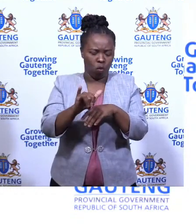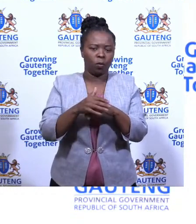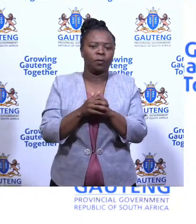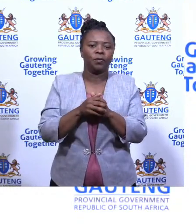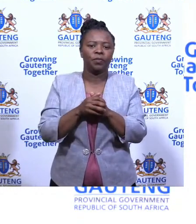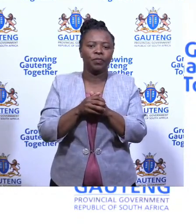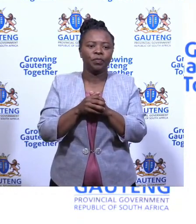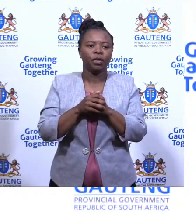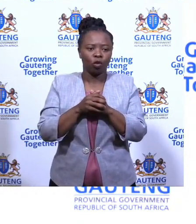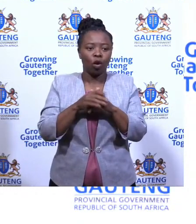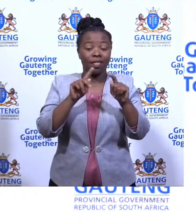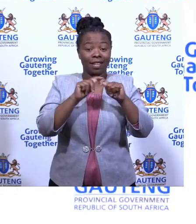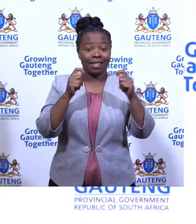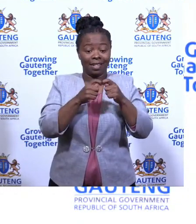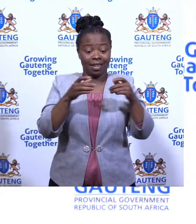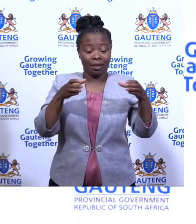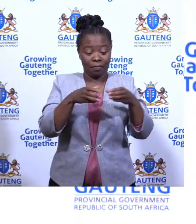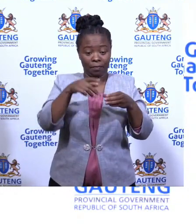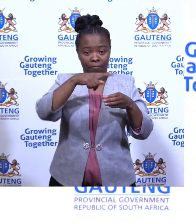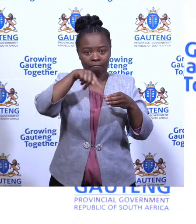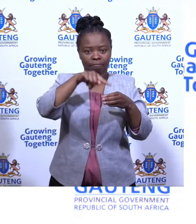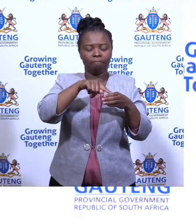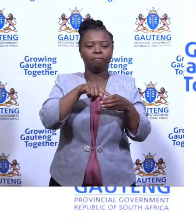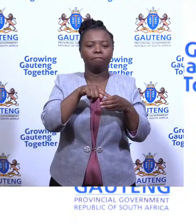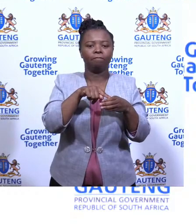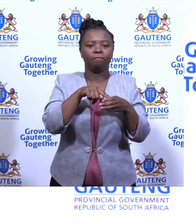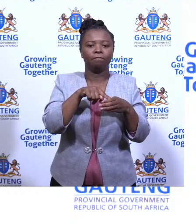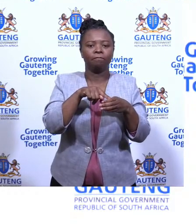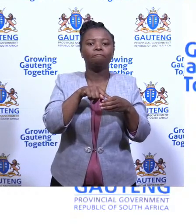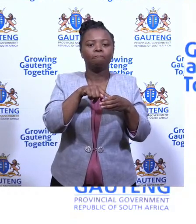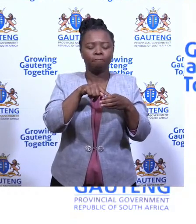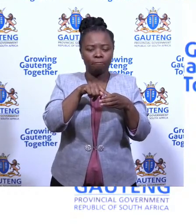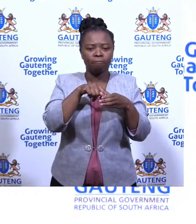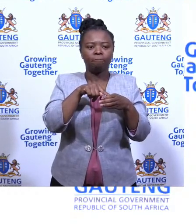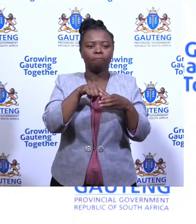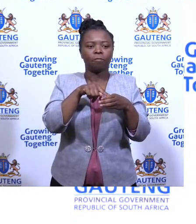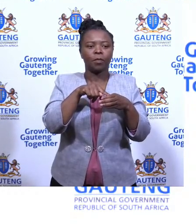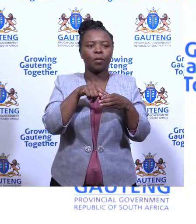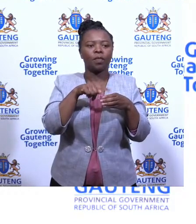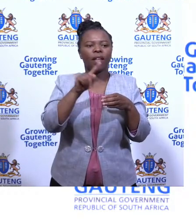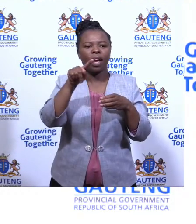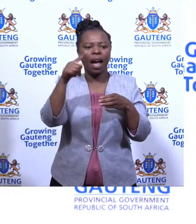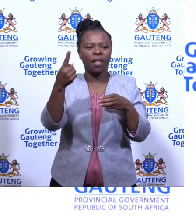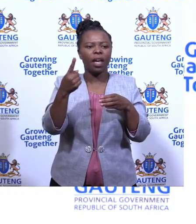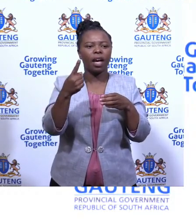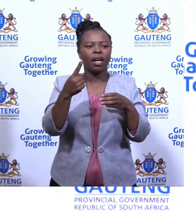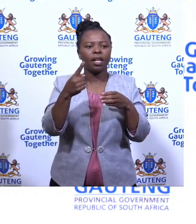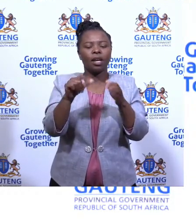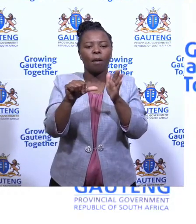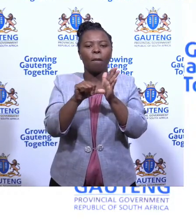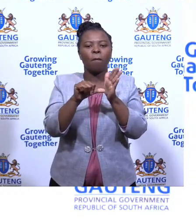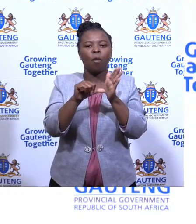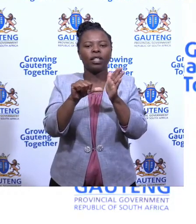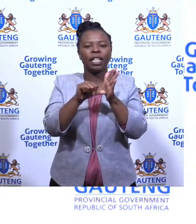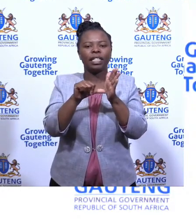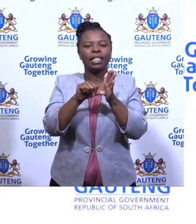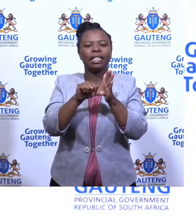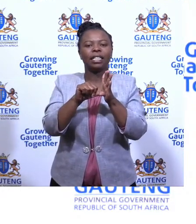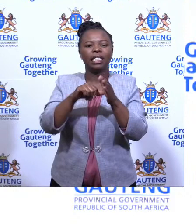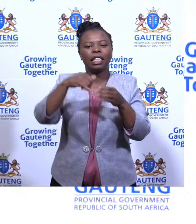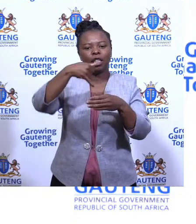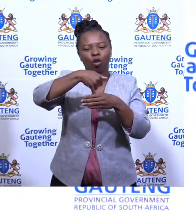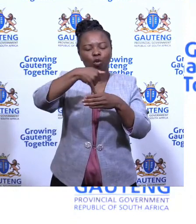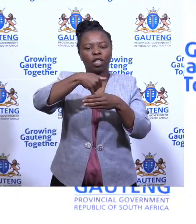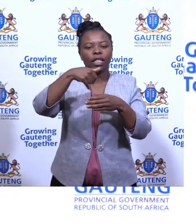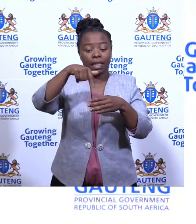the modeling team will also be followed by another important institution in our province,